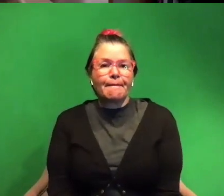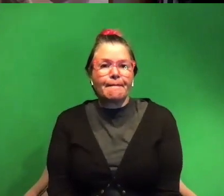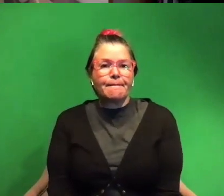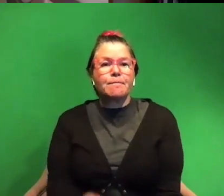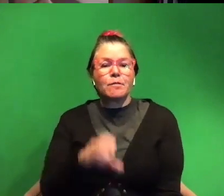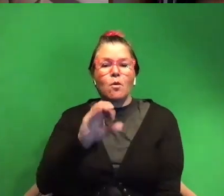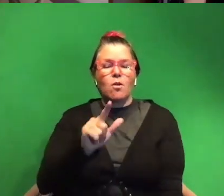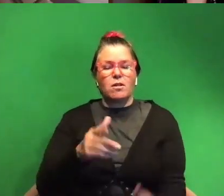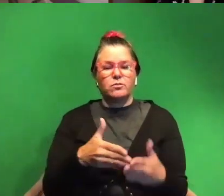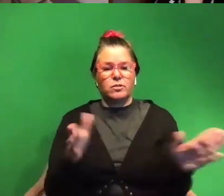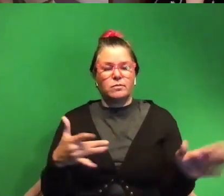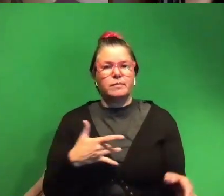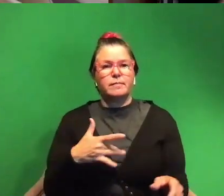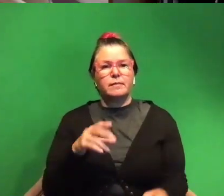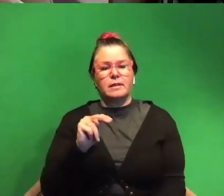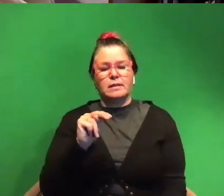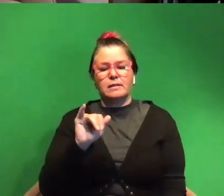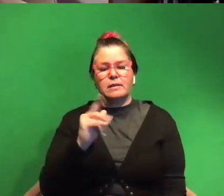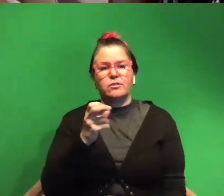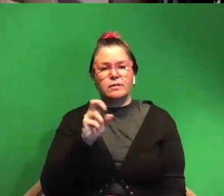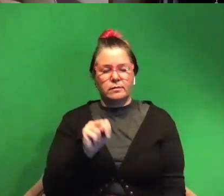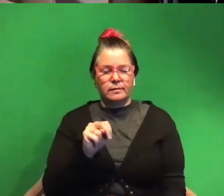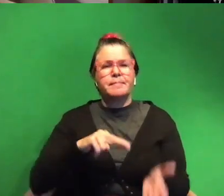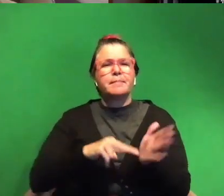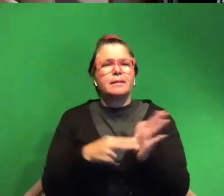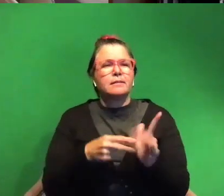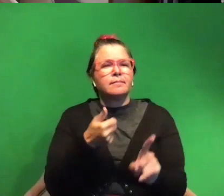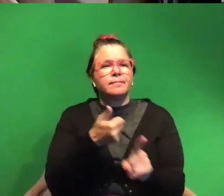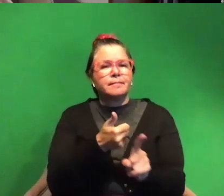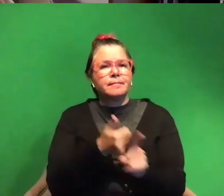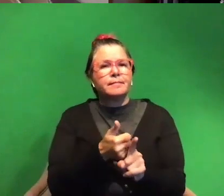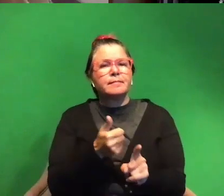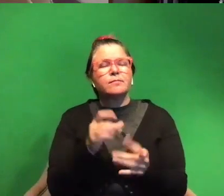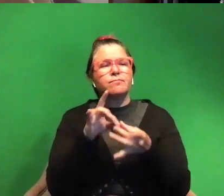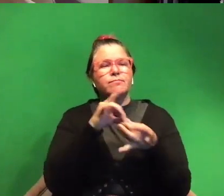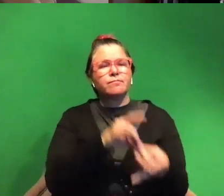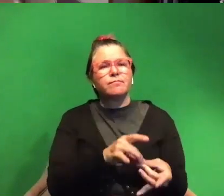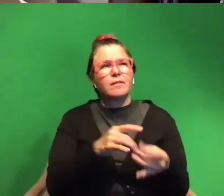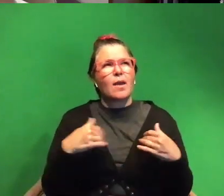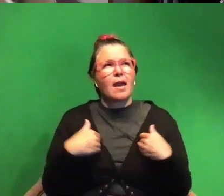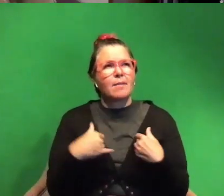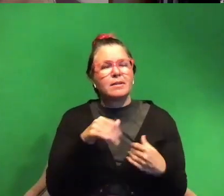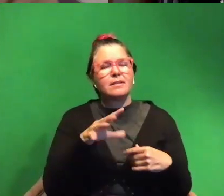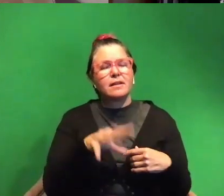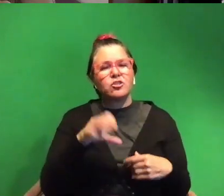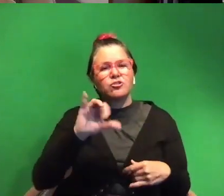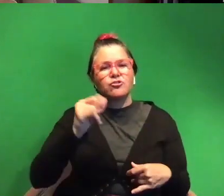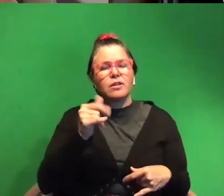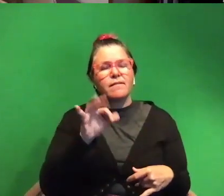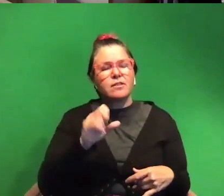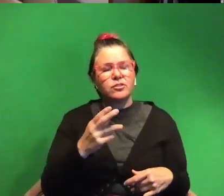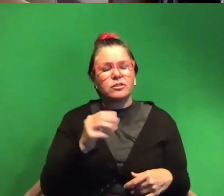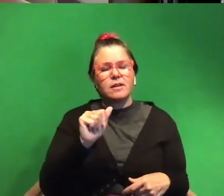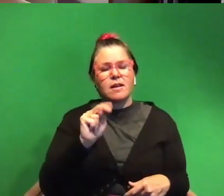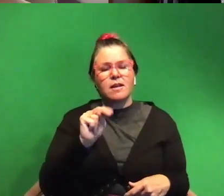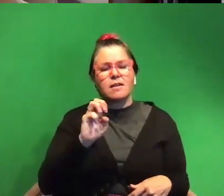Corals in general are cnidarians. This means that they are related to animals like jellyfish,